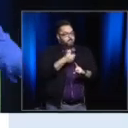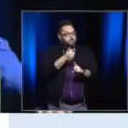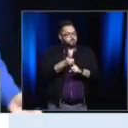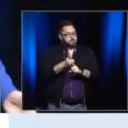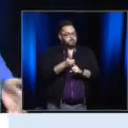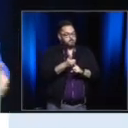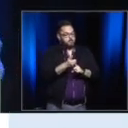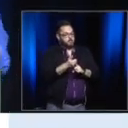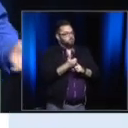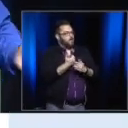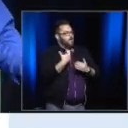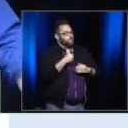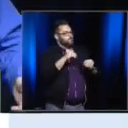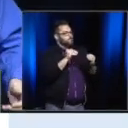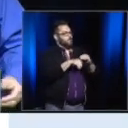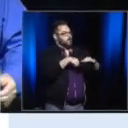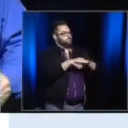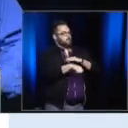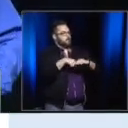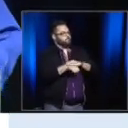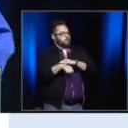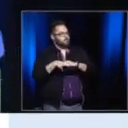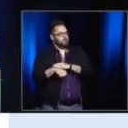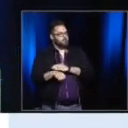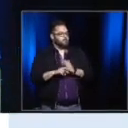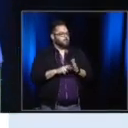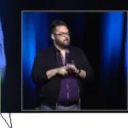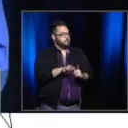more paternities, the popular males, if you will.